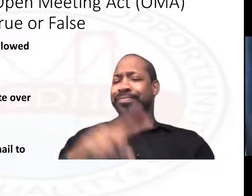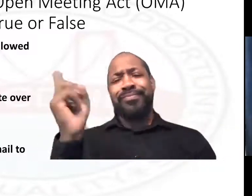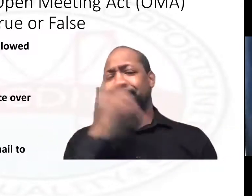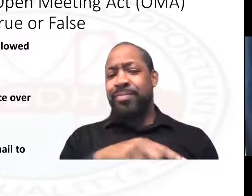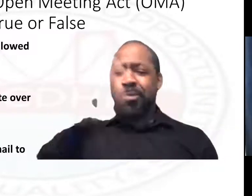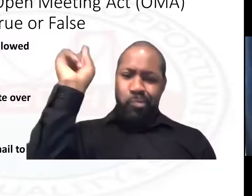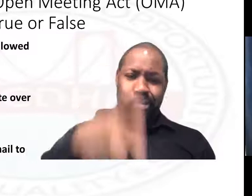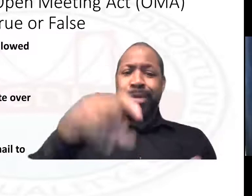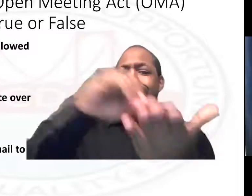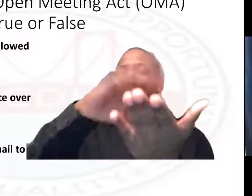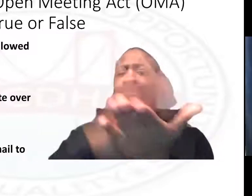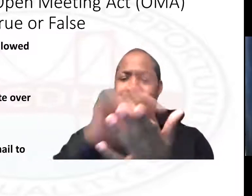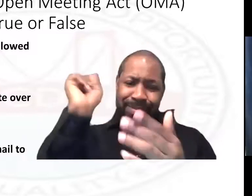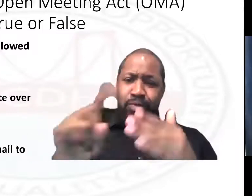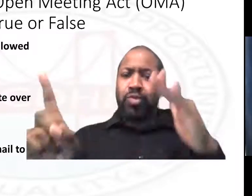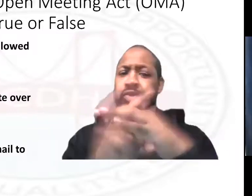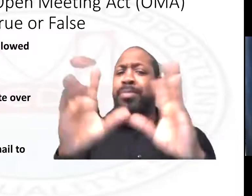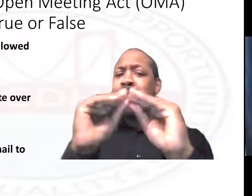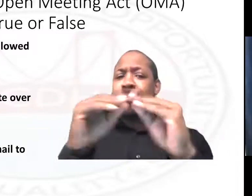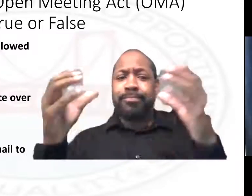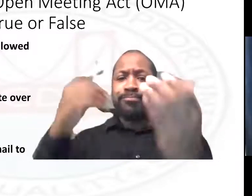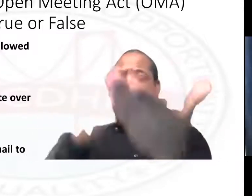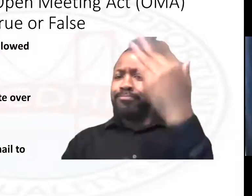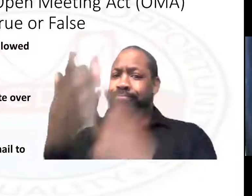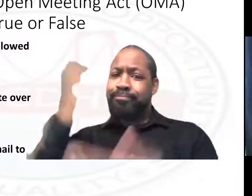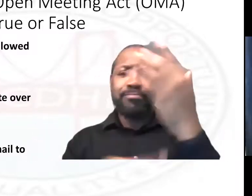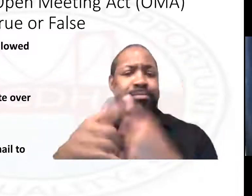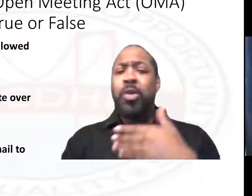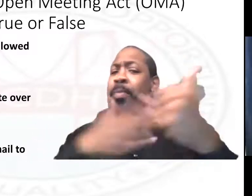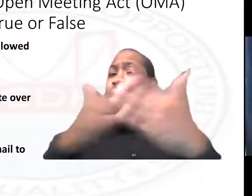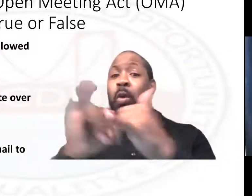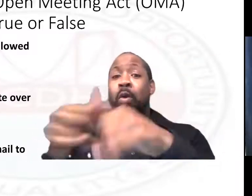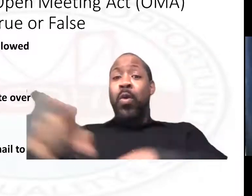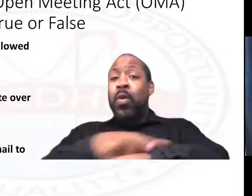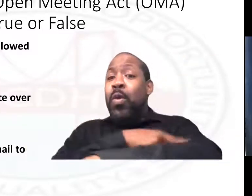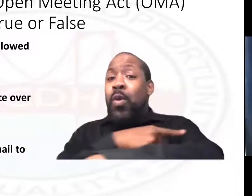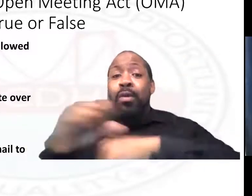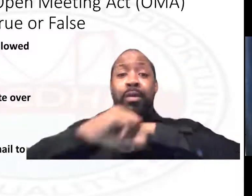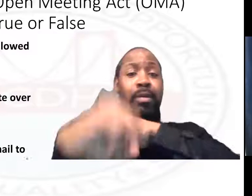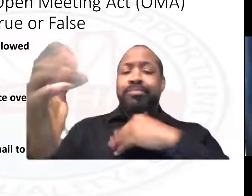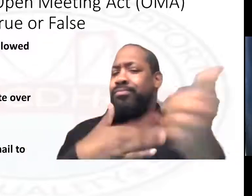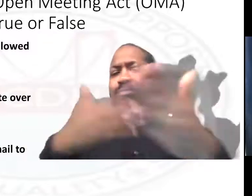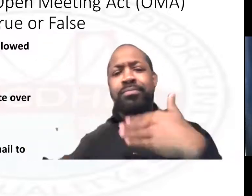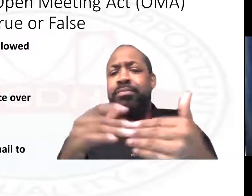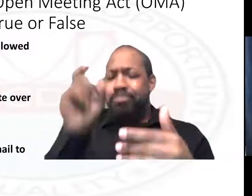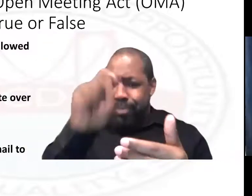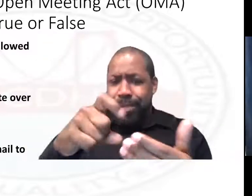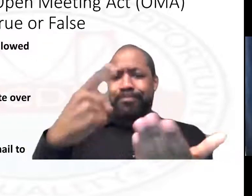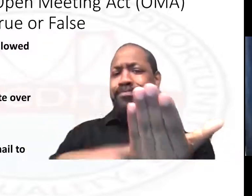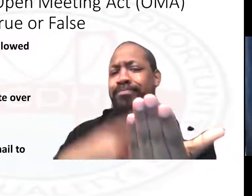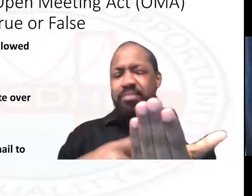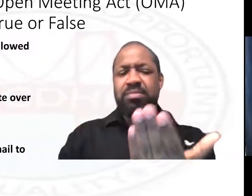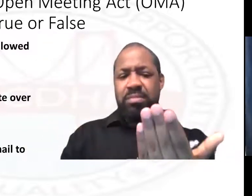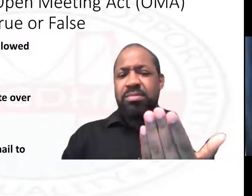email to save time. That's actually false. You have to discuss things within an email. It doesn't matter